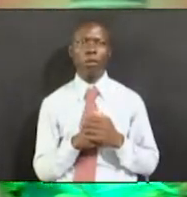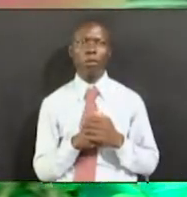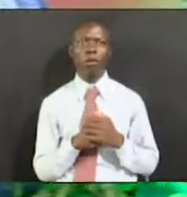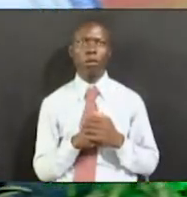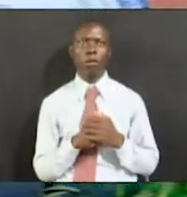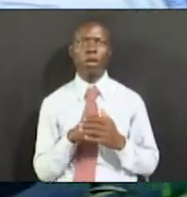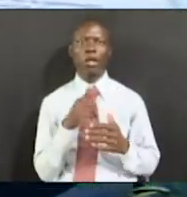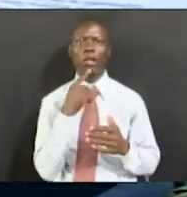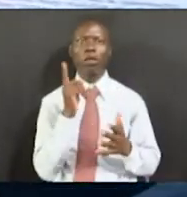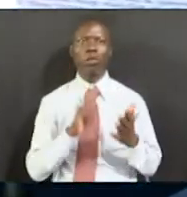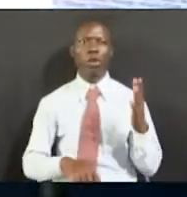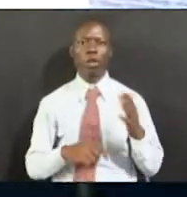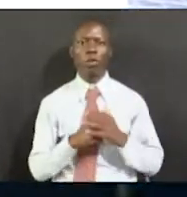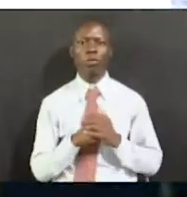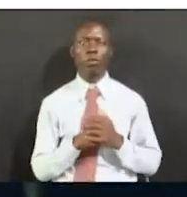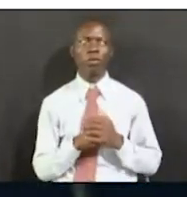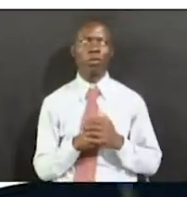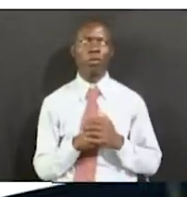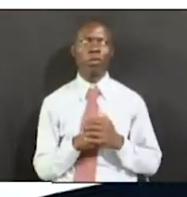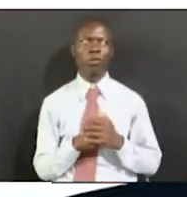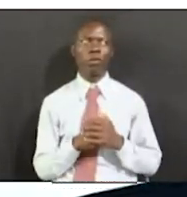What does it say?